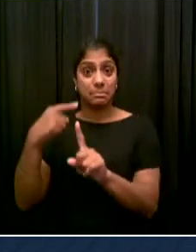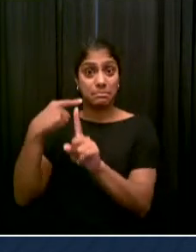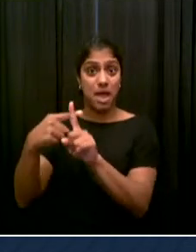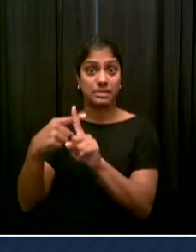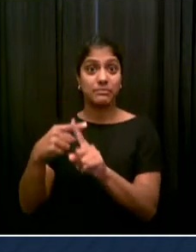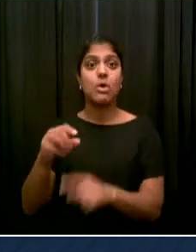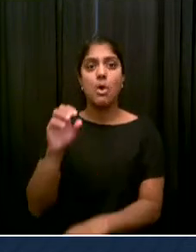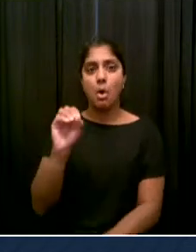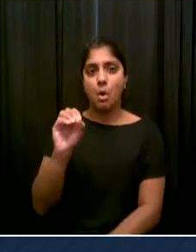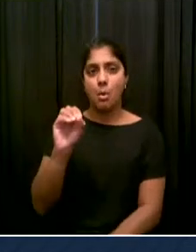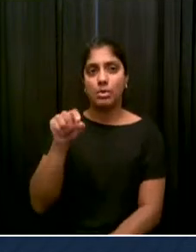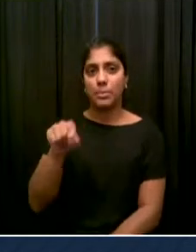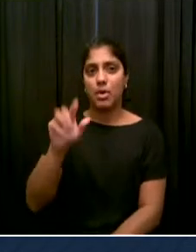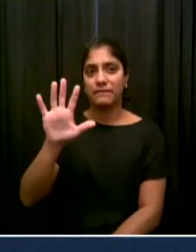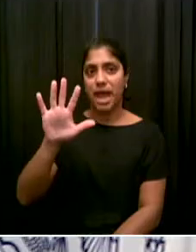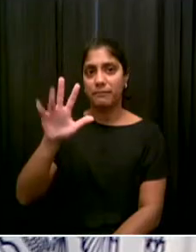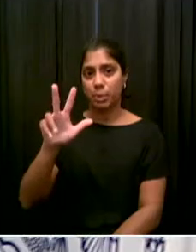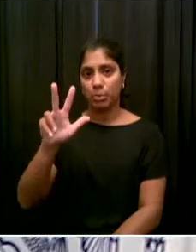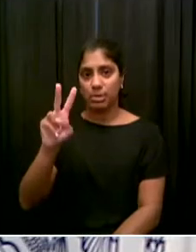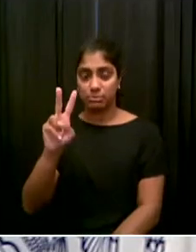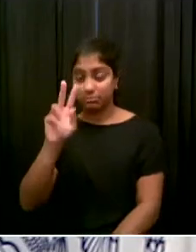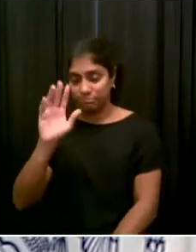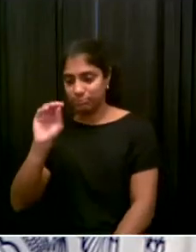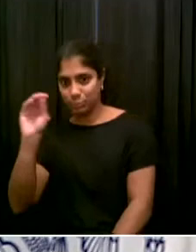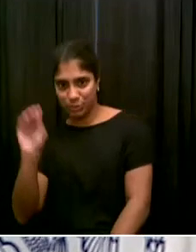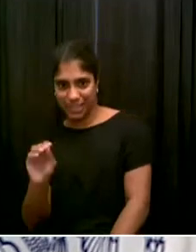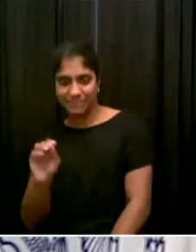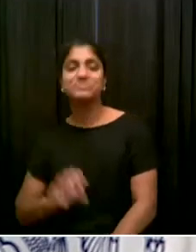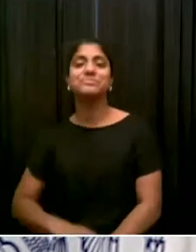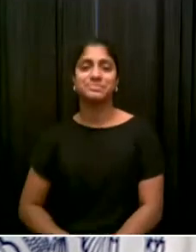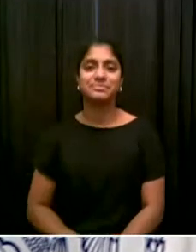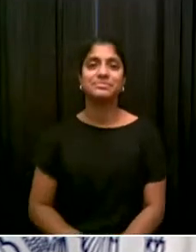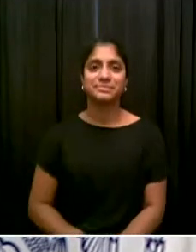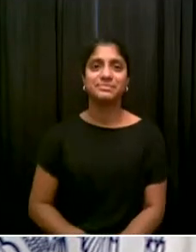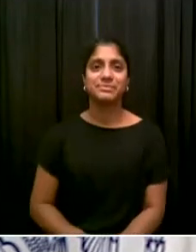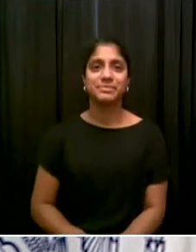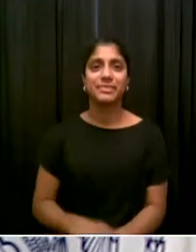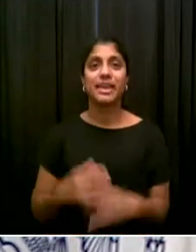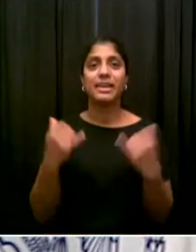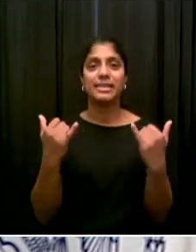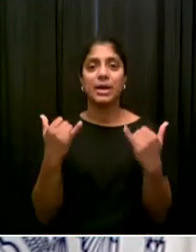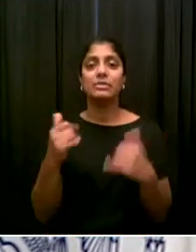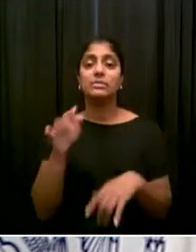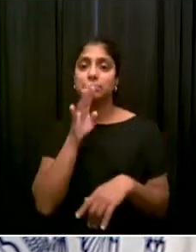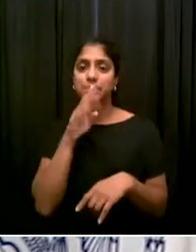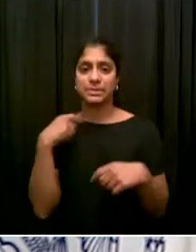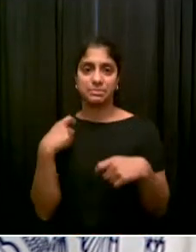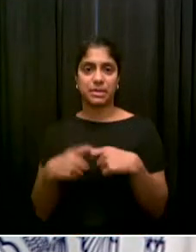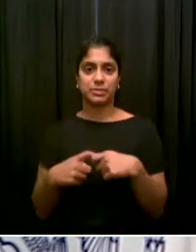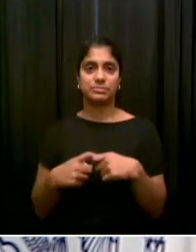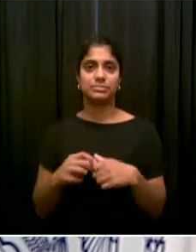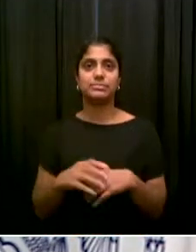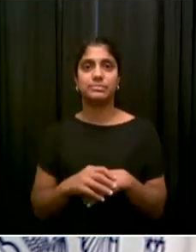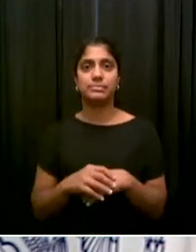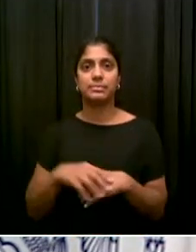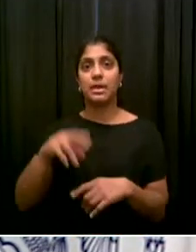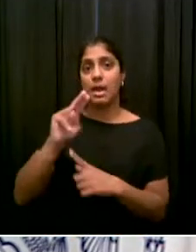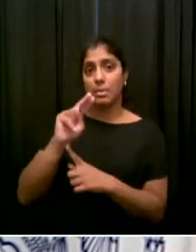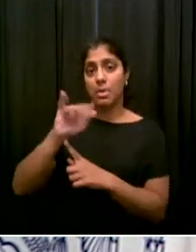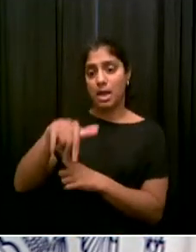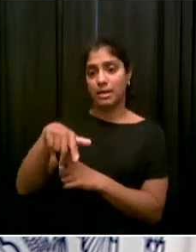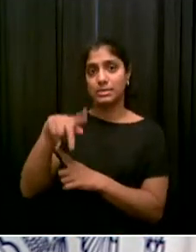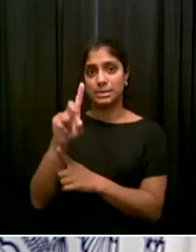0.53%. Now, a few words in Spanish, and I want to go back to NYPD Kids First. I'm going to make another plug. Check out